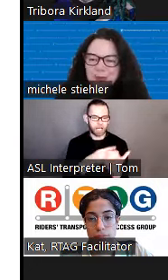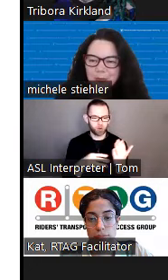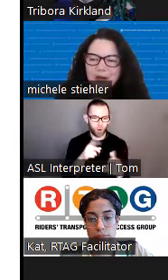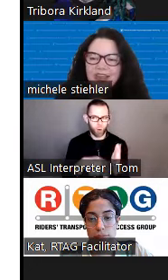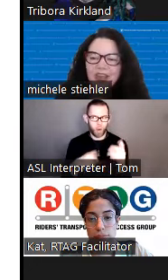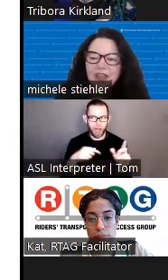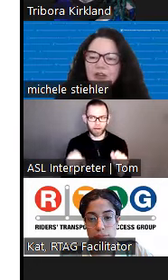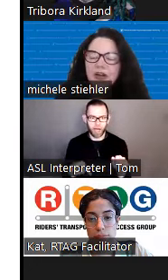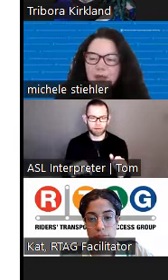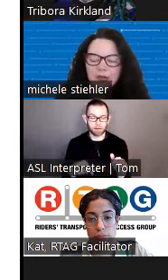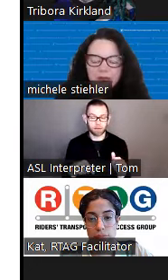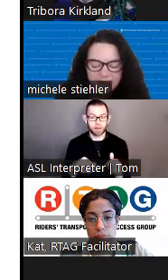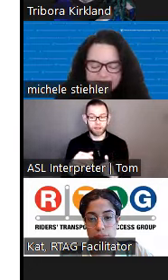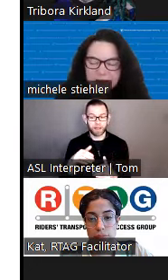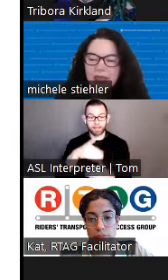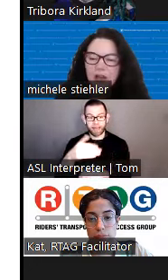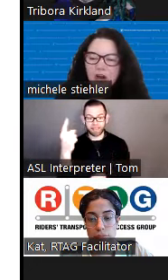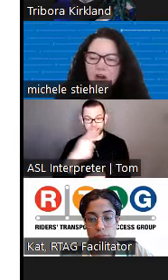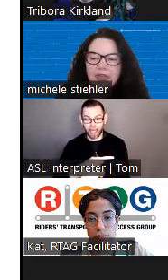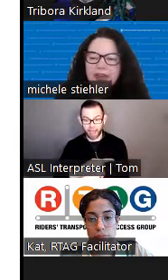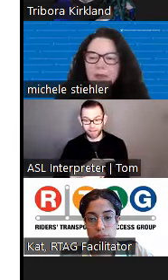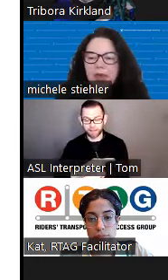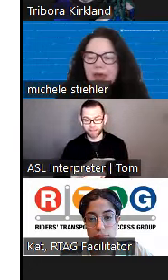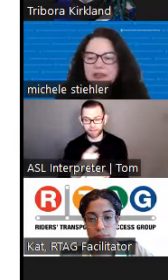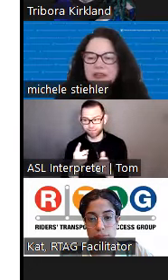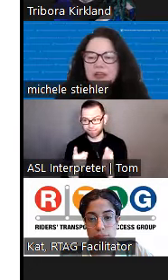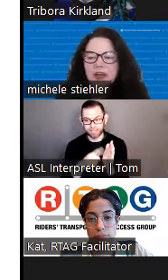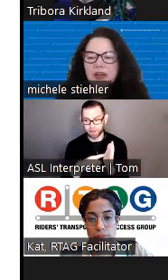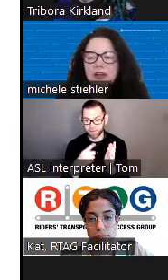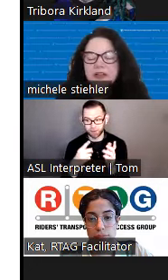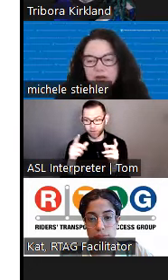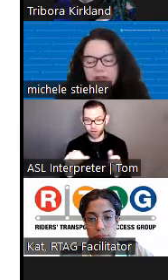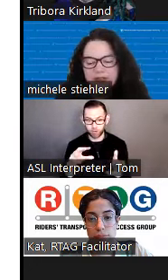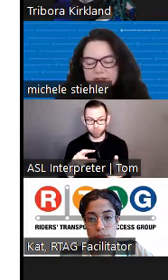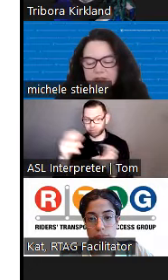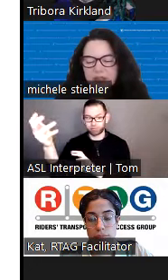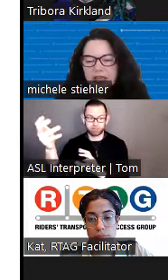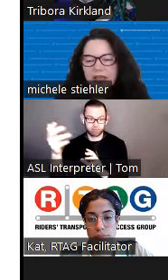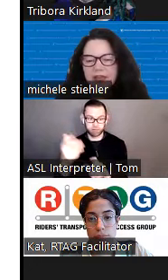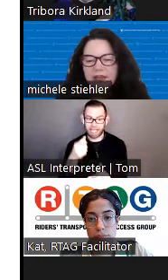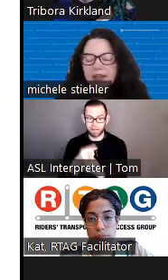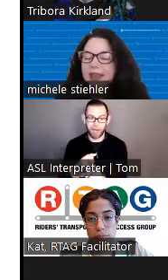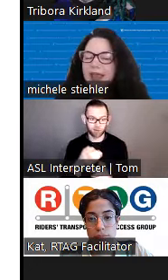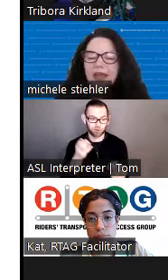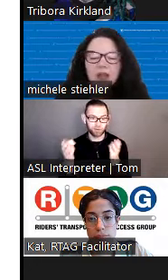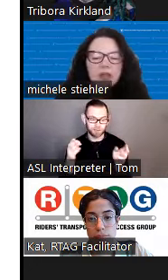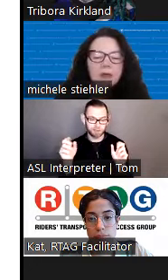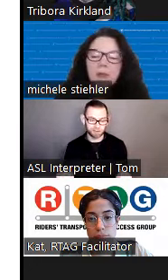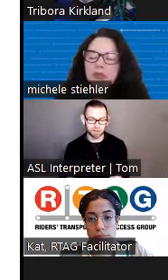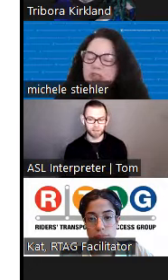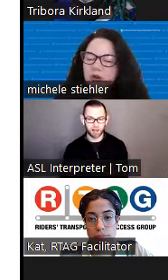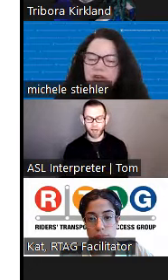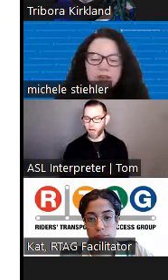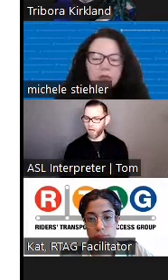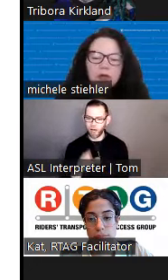next morning, there are a number of things that may occur that impact service. And again, I know that